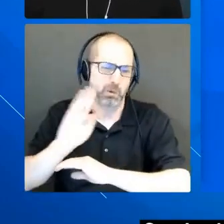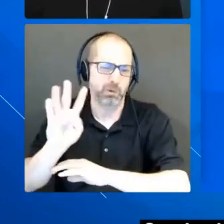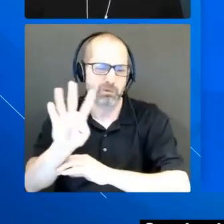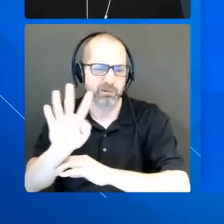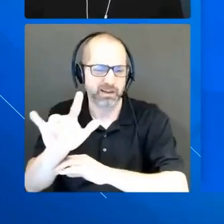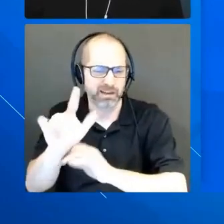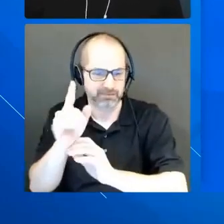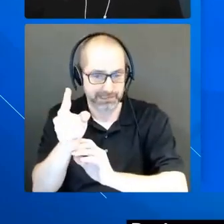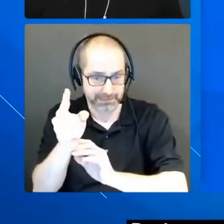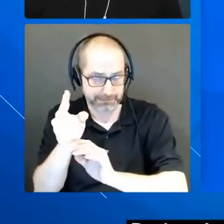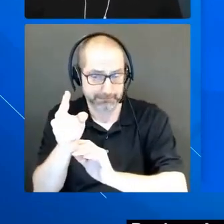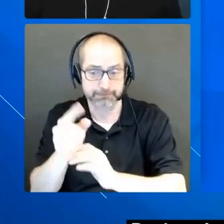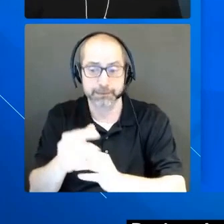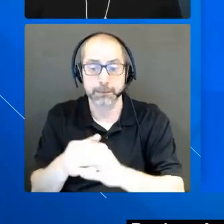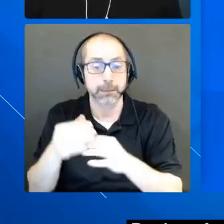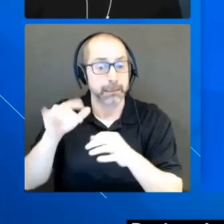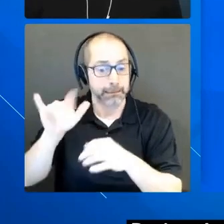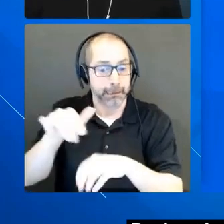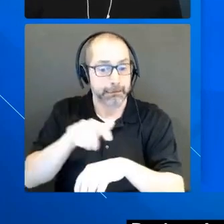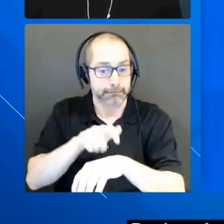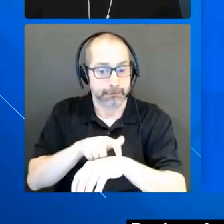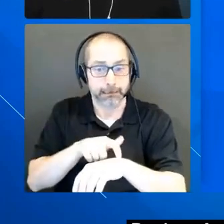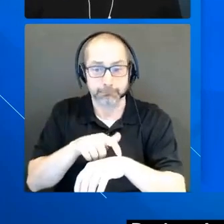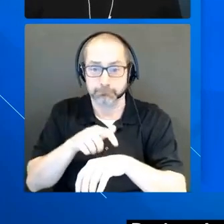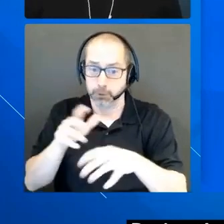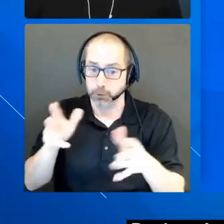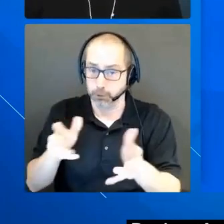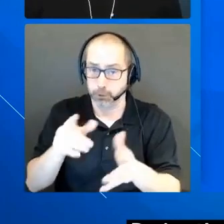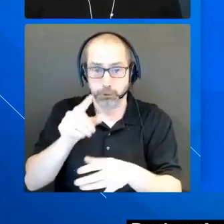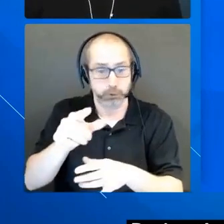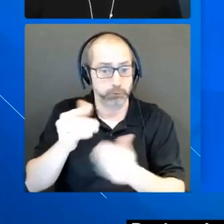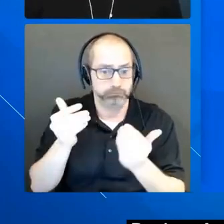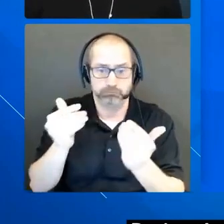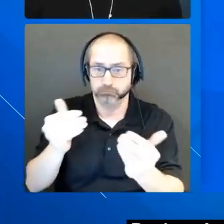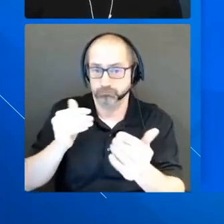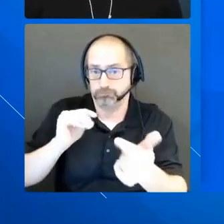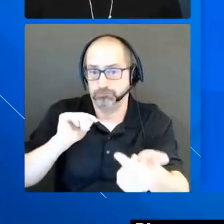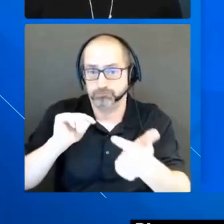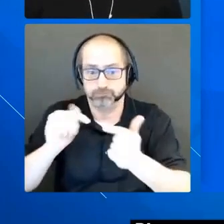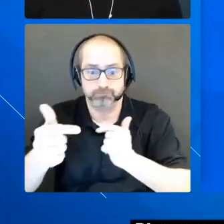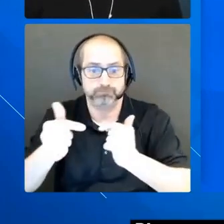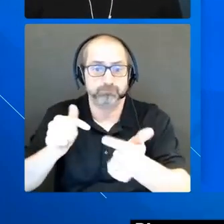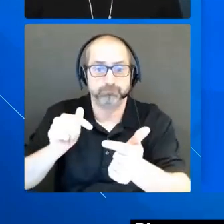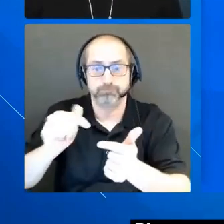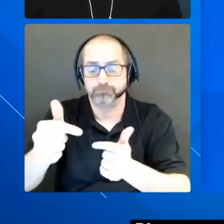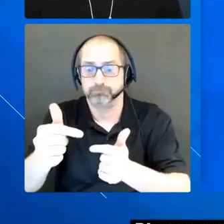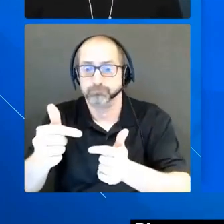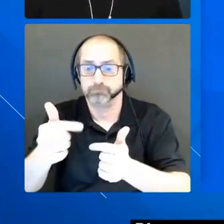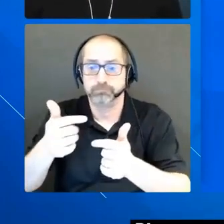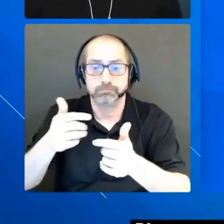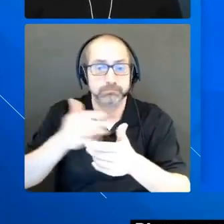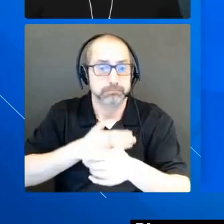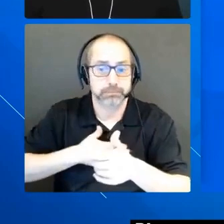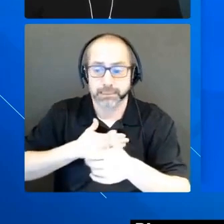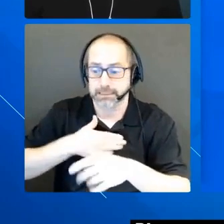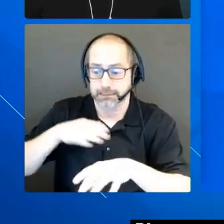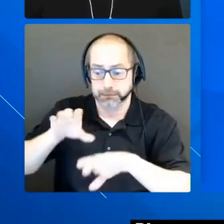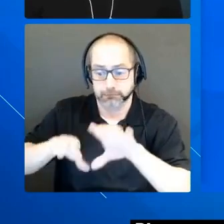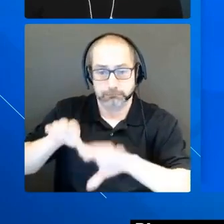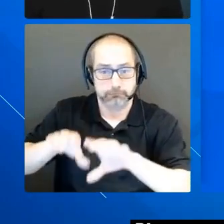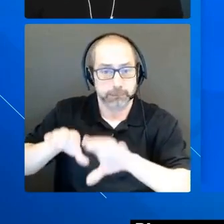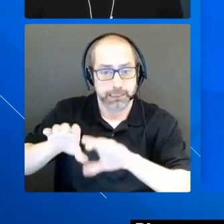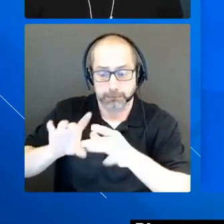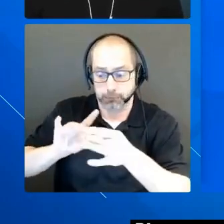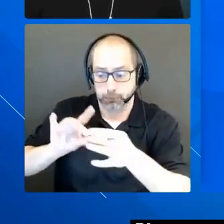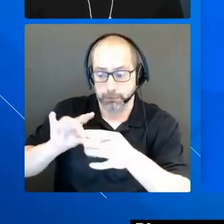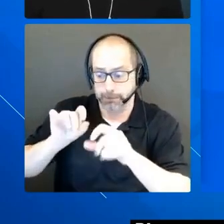minutes. During that time, we encourage you to be as interactive as possible. Please go ahead and comment, share your thoughts,